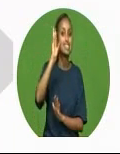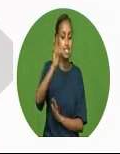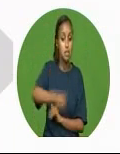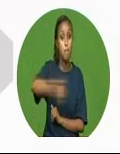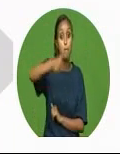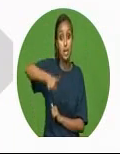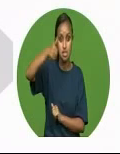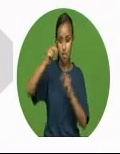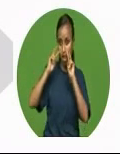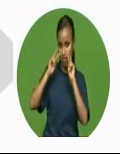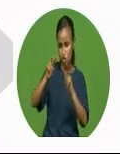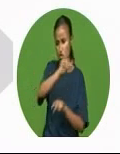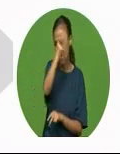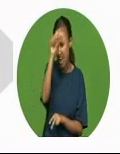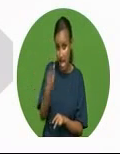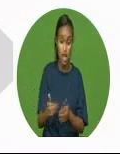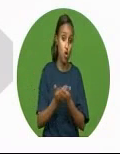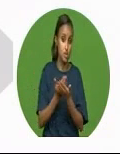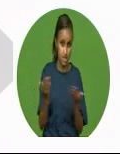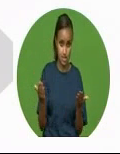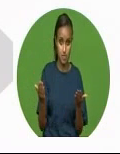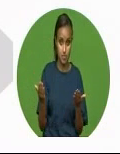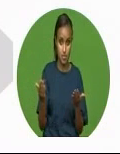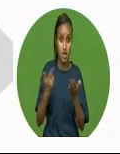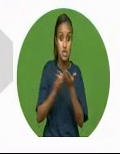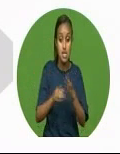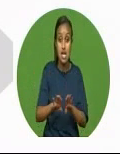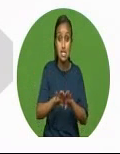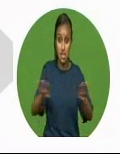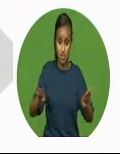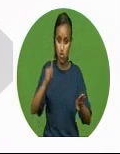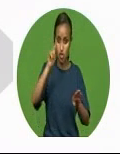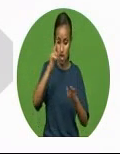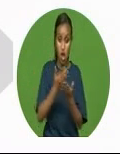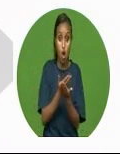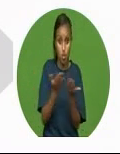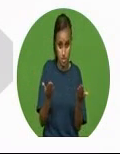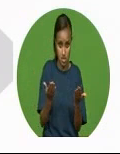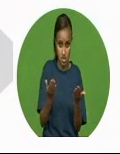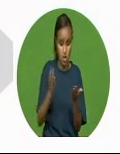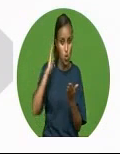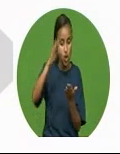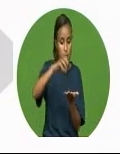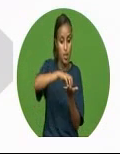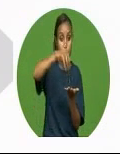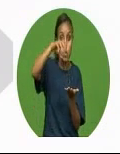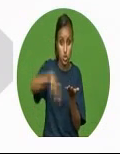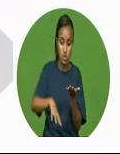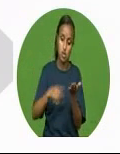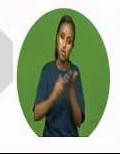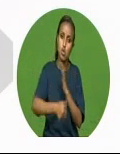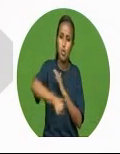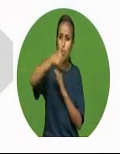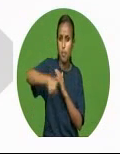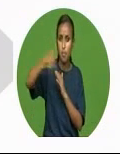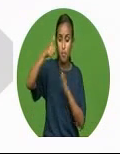six principal views of any object. The surface of the object will be projected to